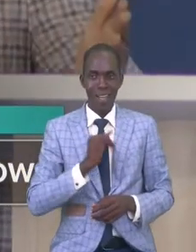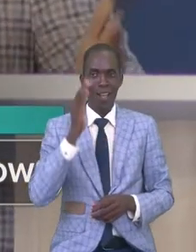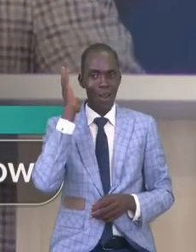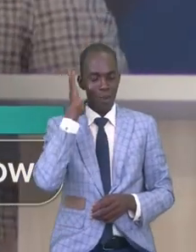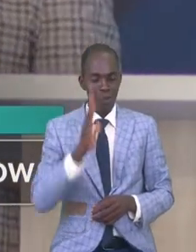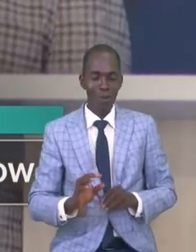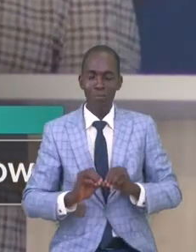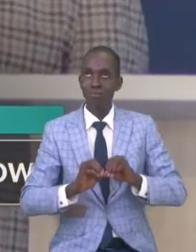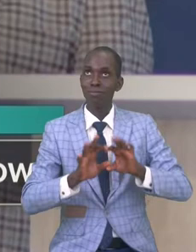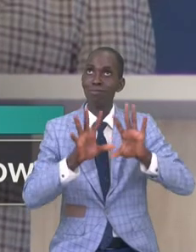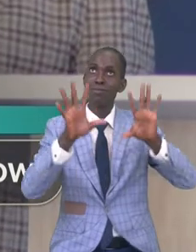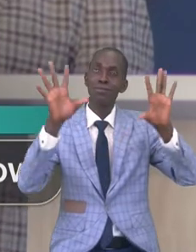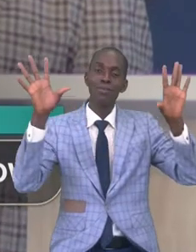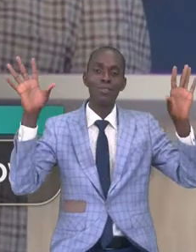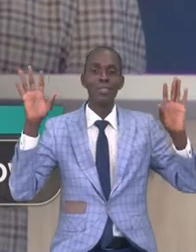glow. Go,